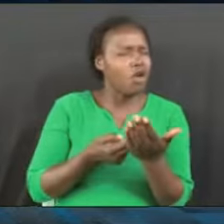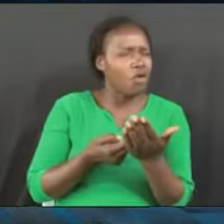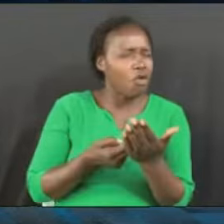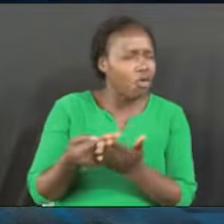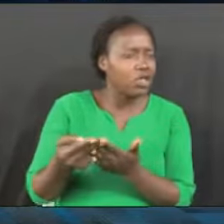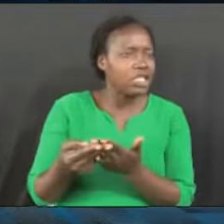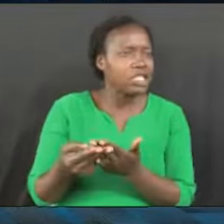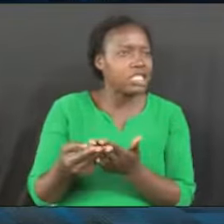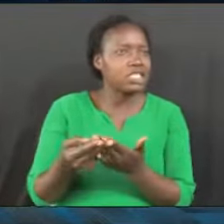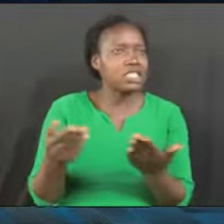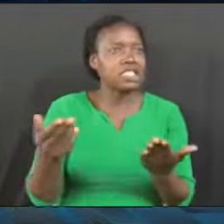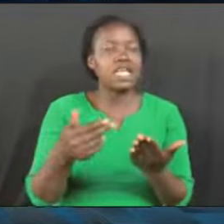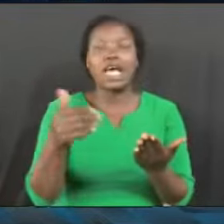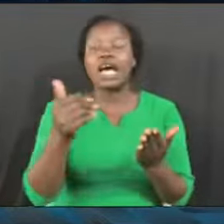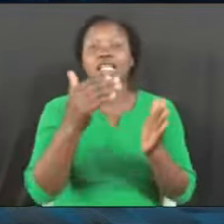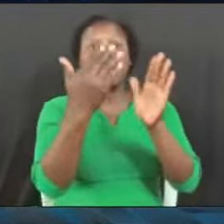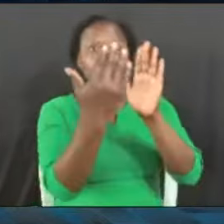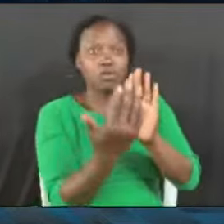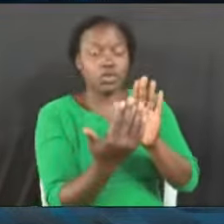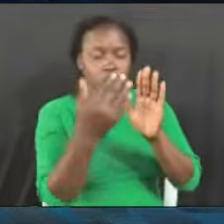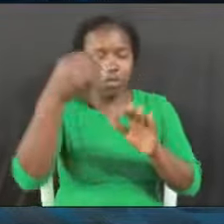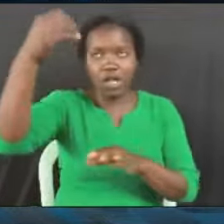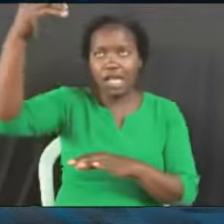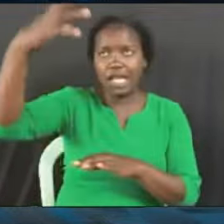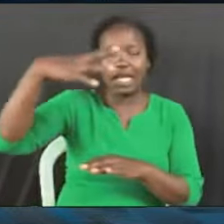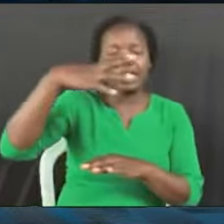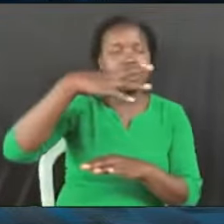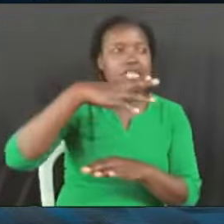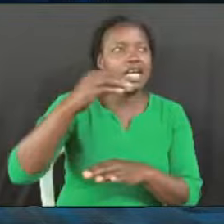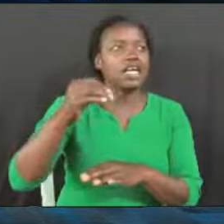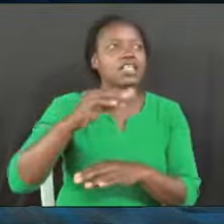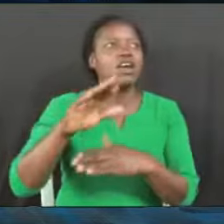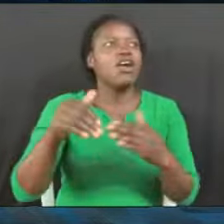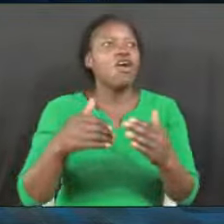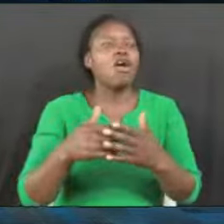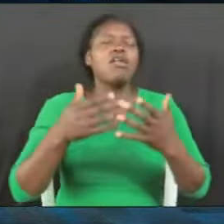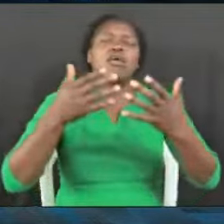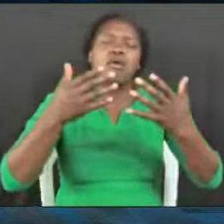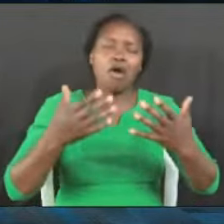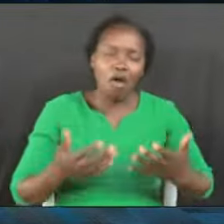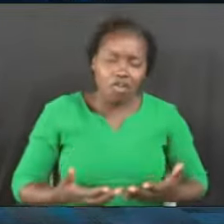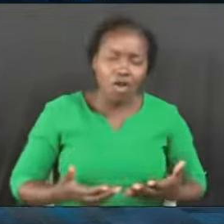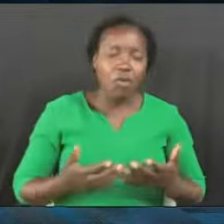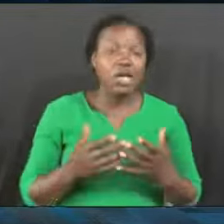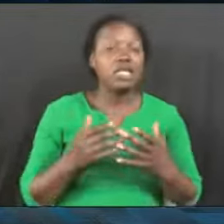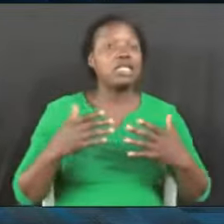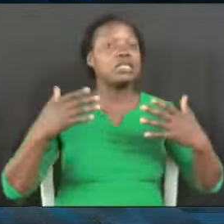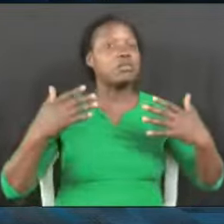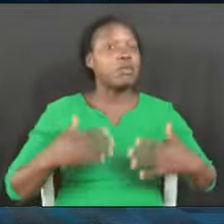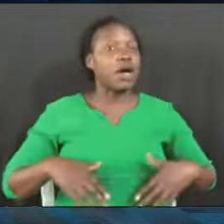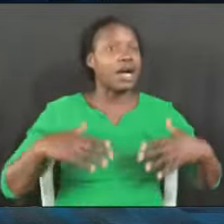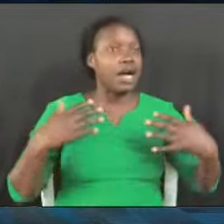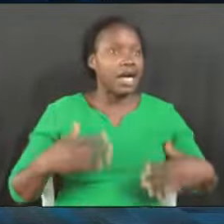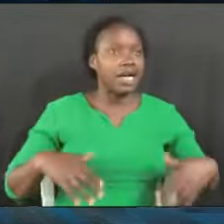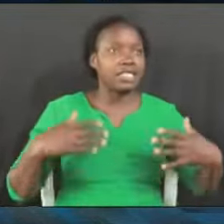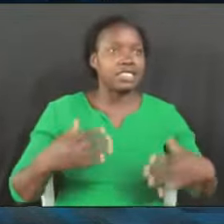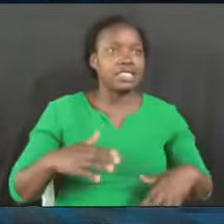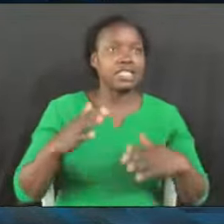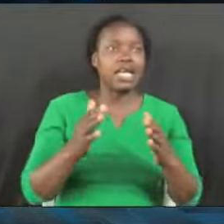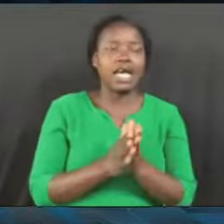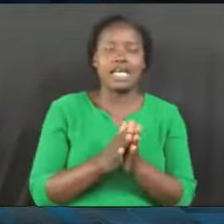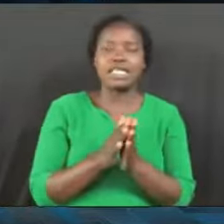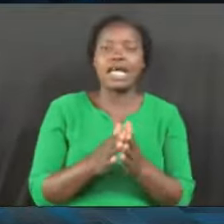his unapproachable light, and his overwhelming majesty, and his